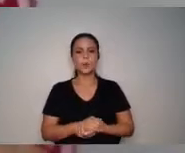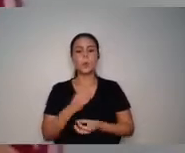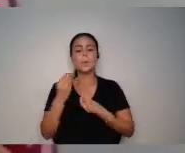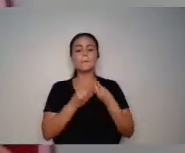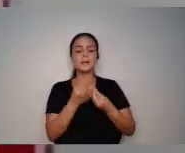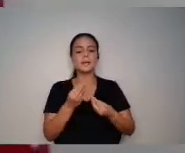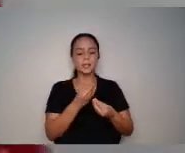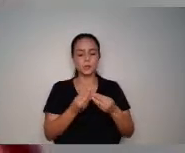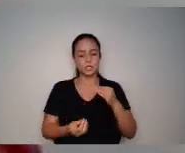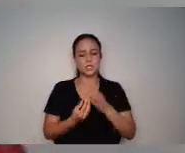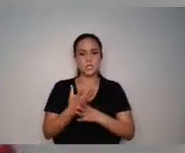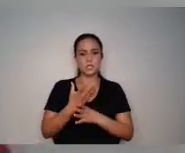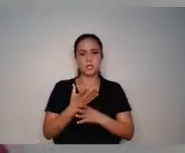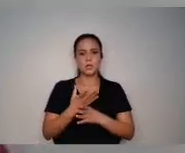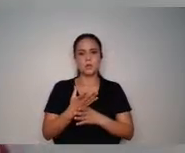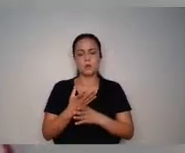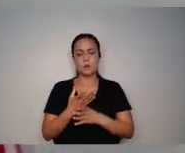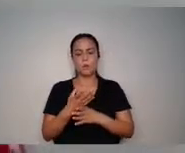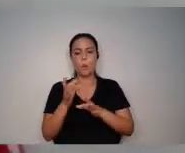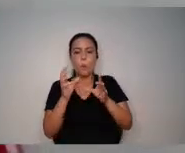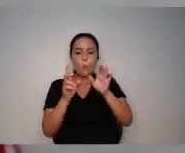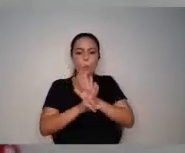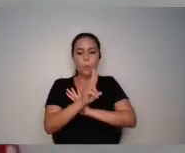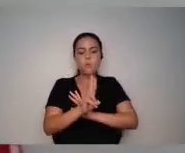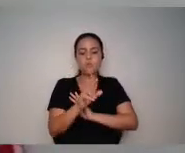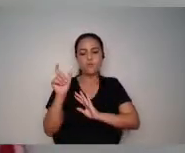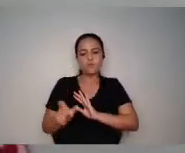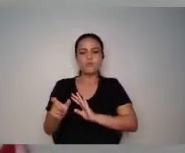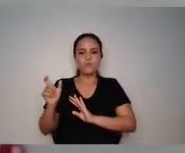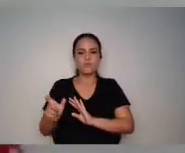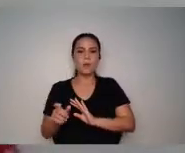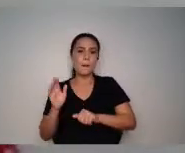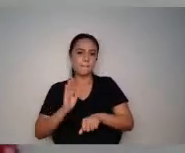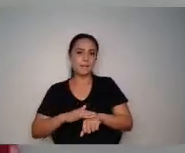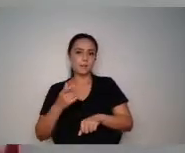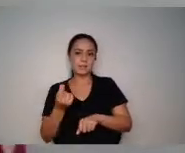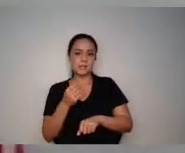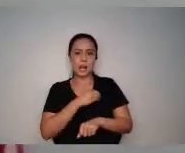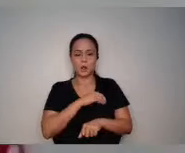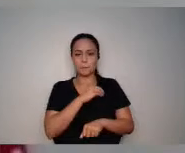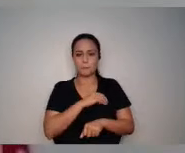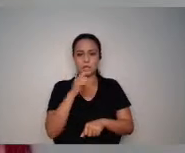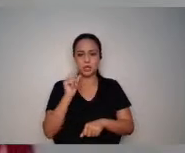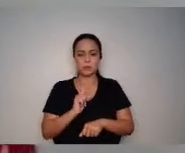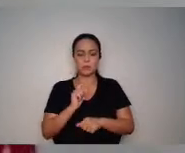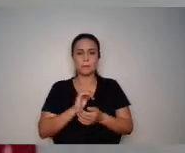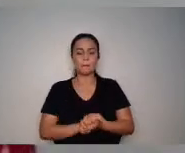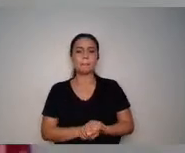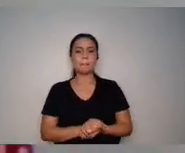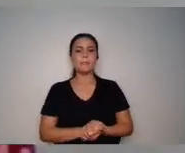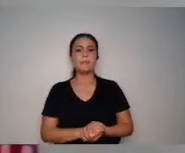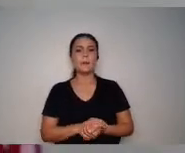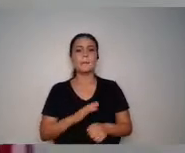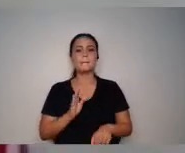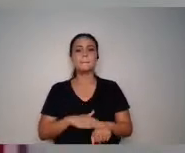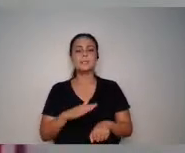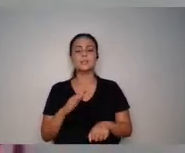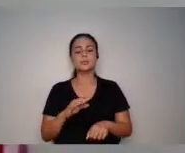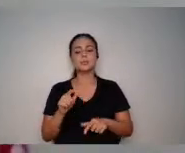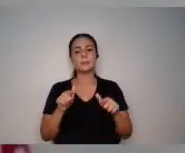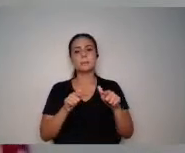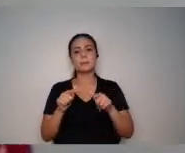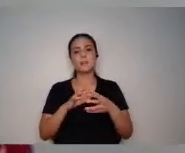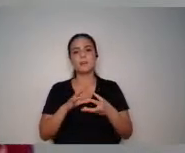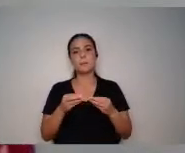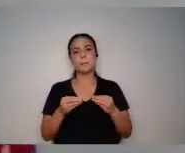there is a limit for people who are extremely rich to consume. You know, how do I increase consumer market? I increase